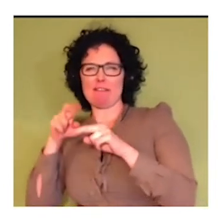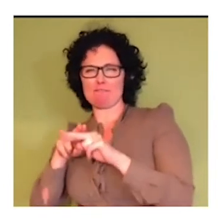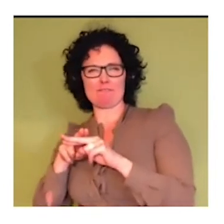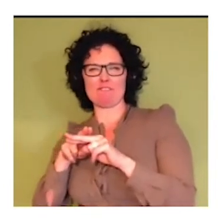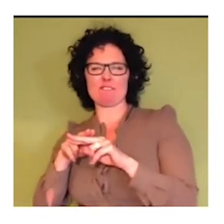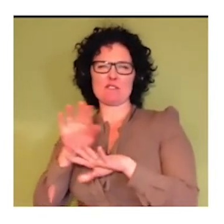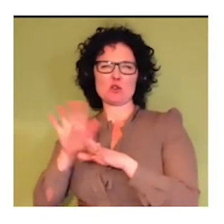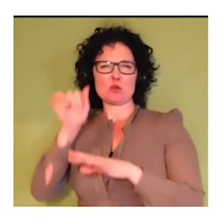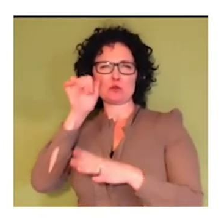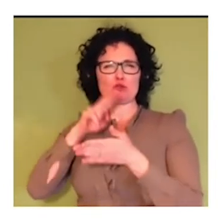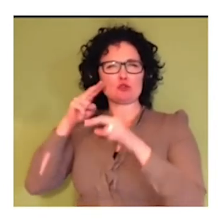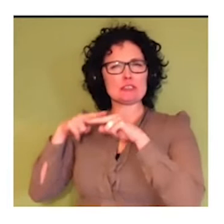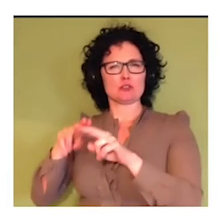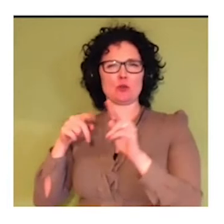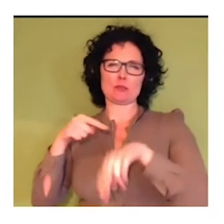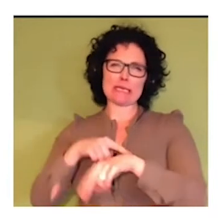New Roman.